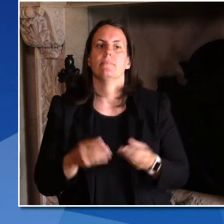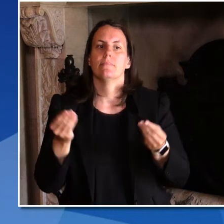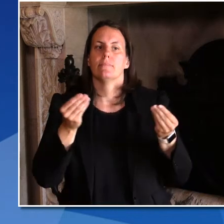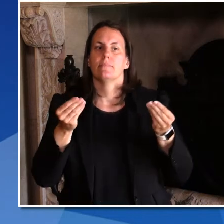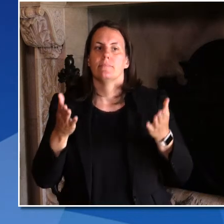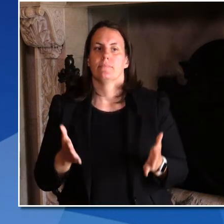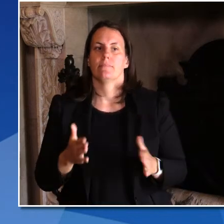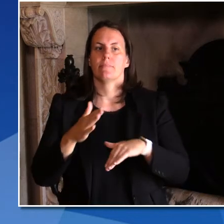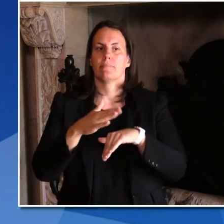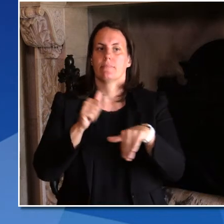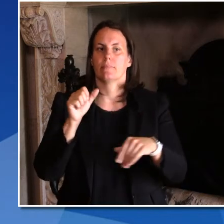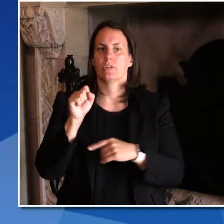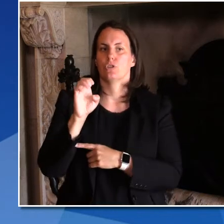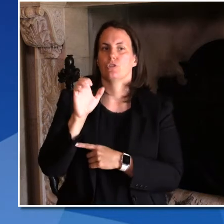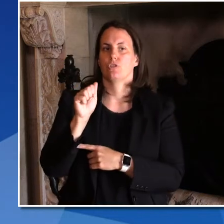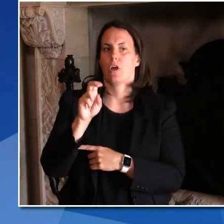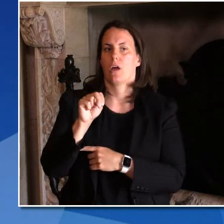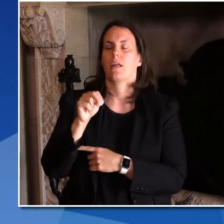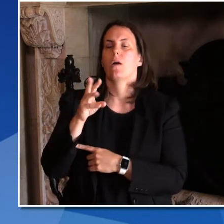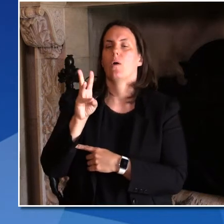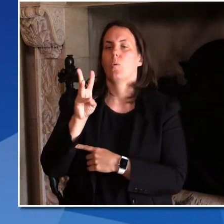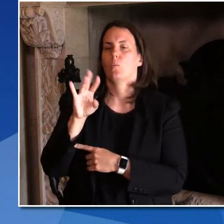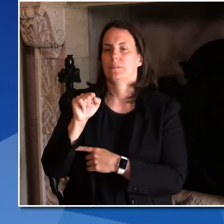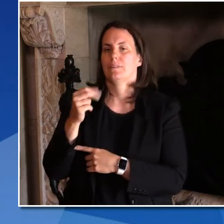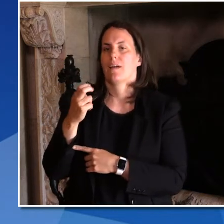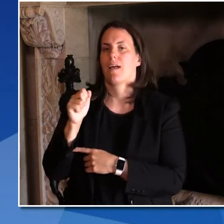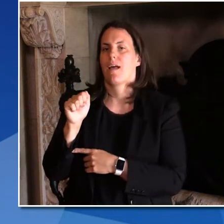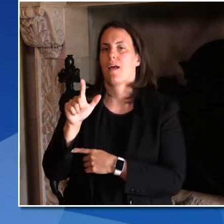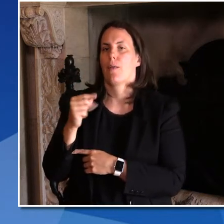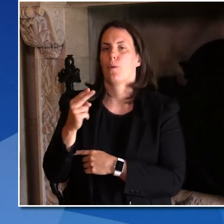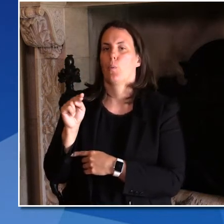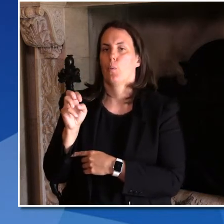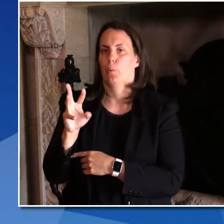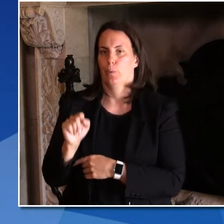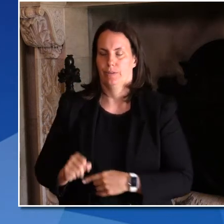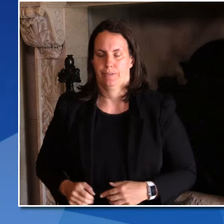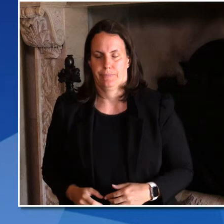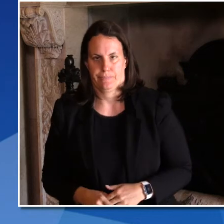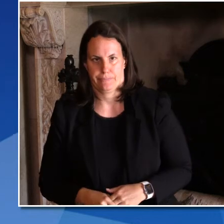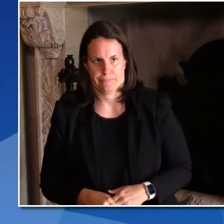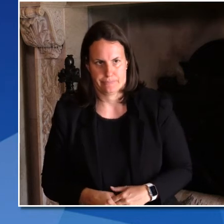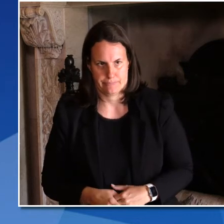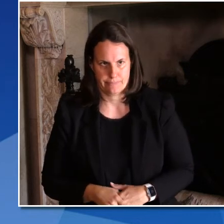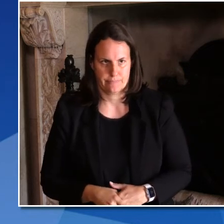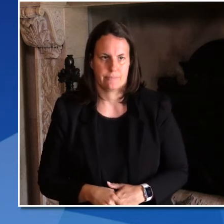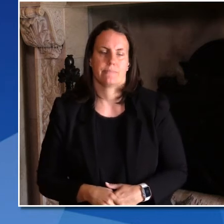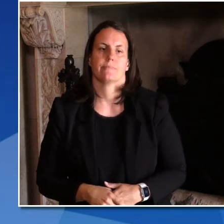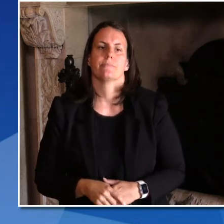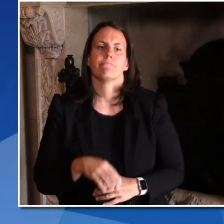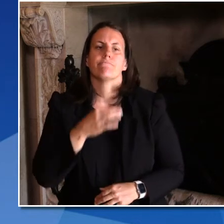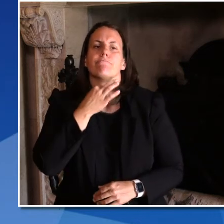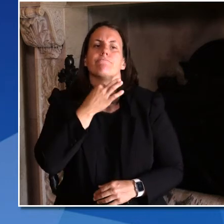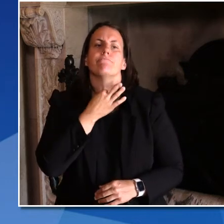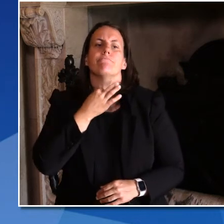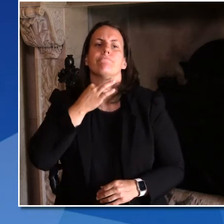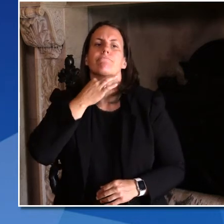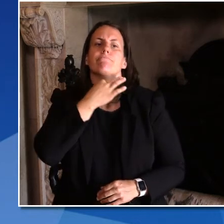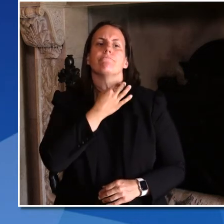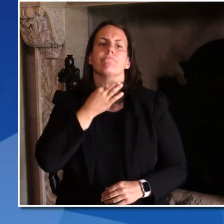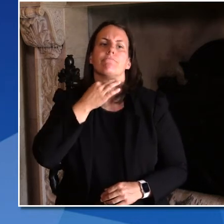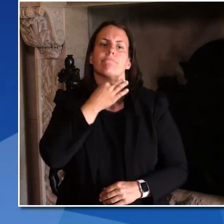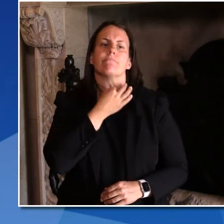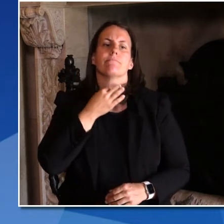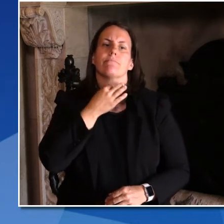Hi, thanks for holding this. Just a nuts and bolts question. How much are these studies going